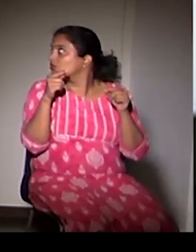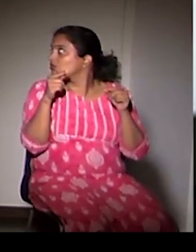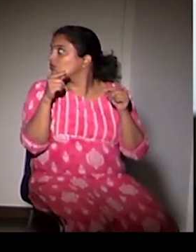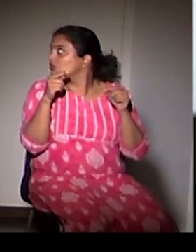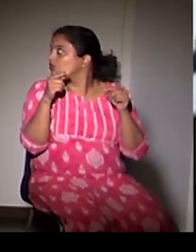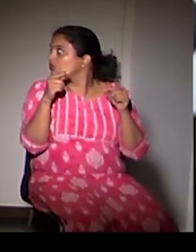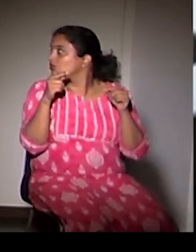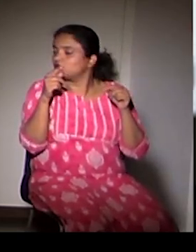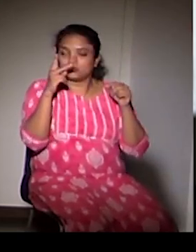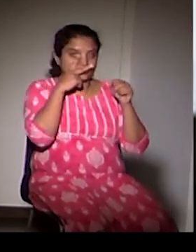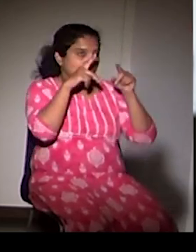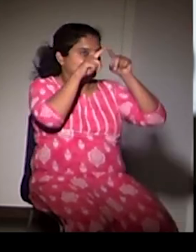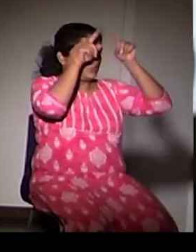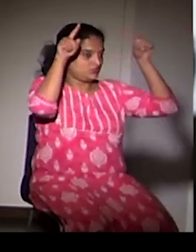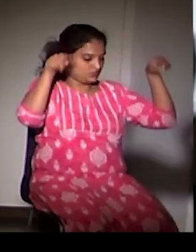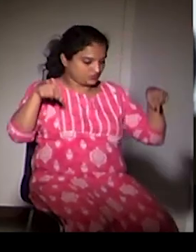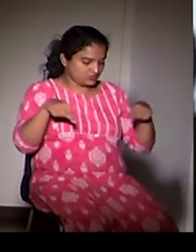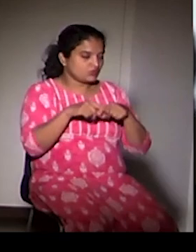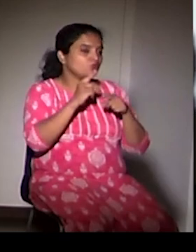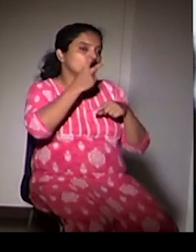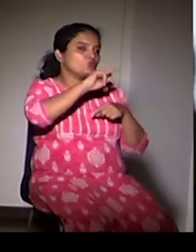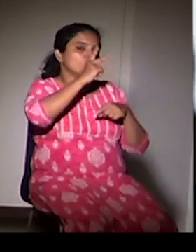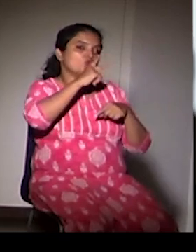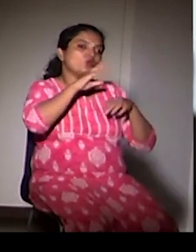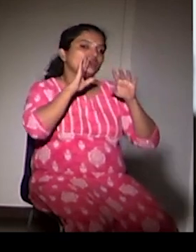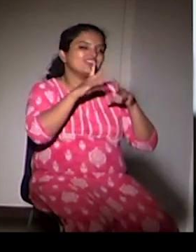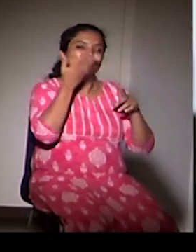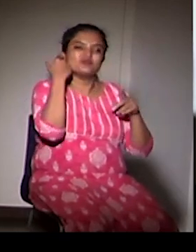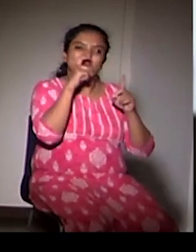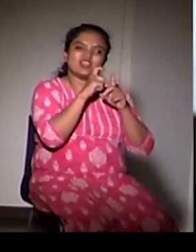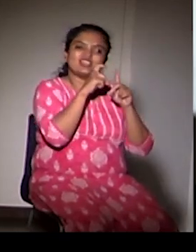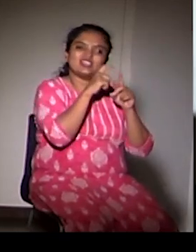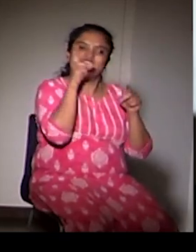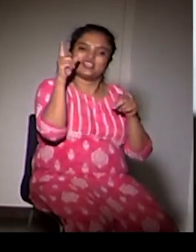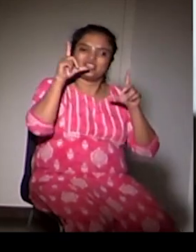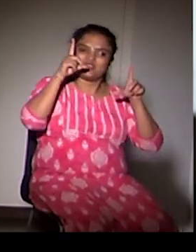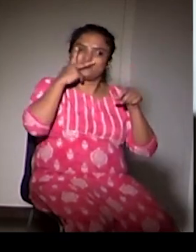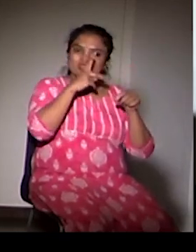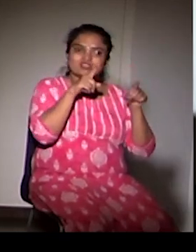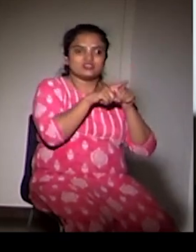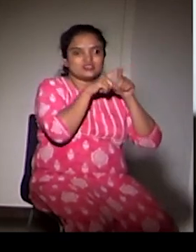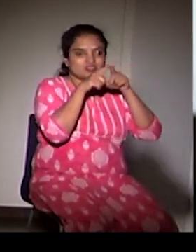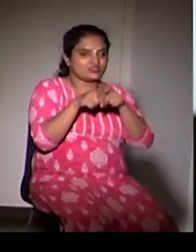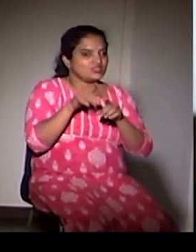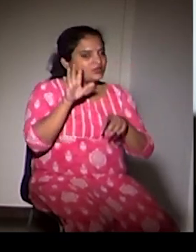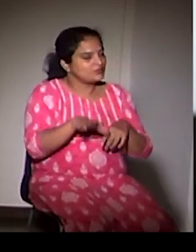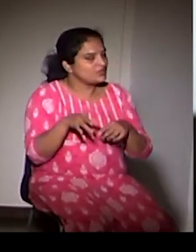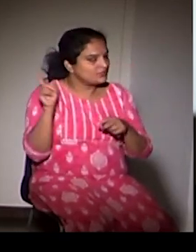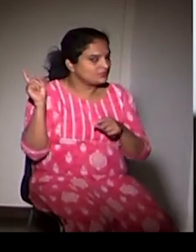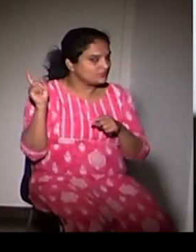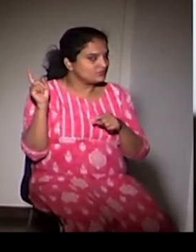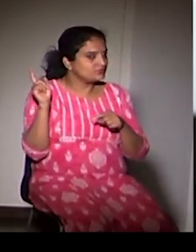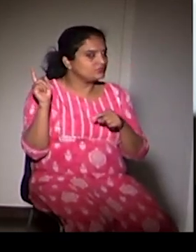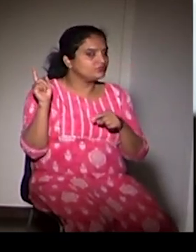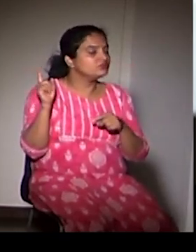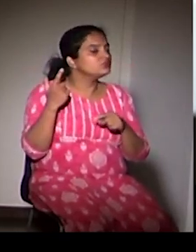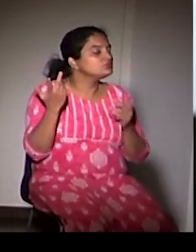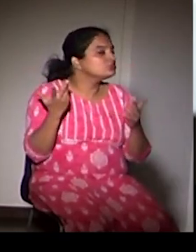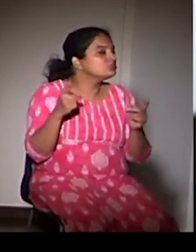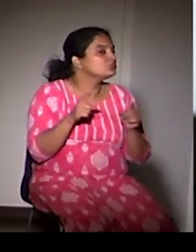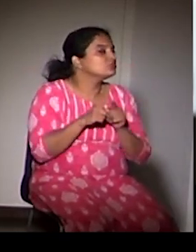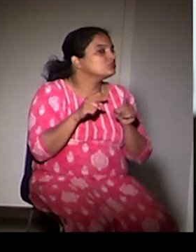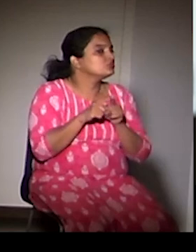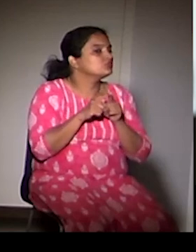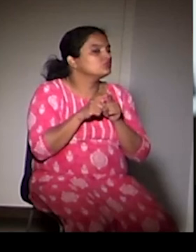tile, rather like the building we were just looking at in Delhi, but also glazed bricks, which again, the bricks are